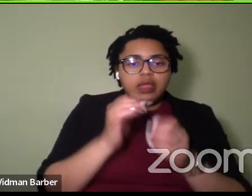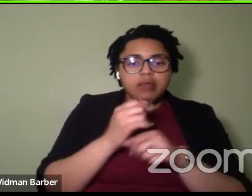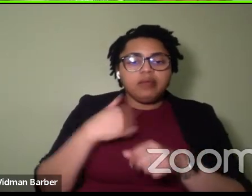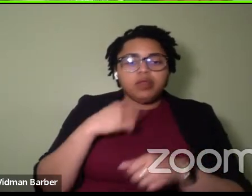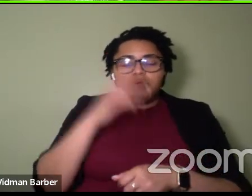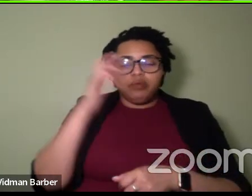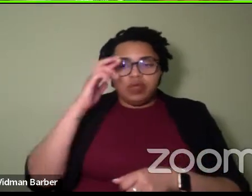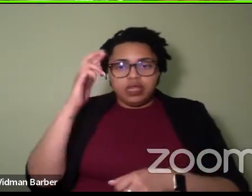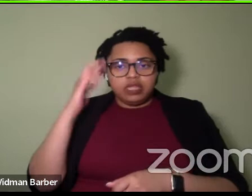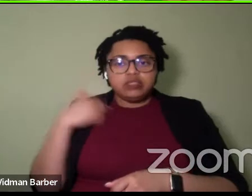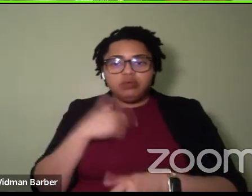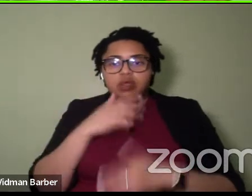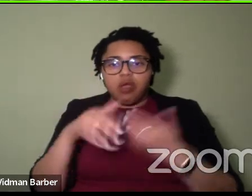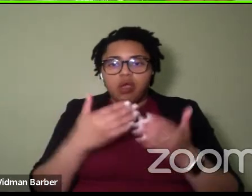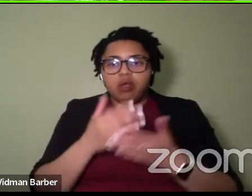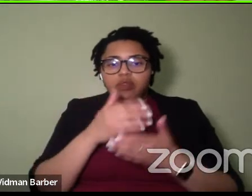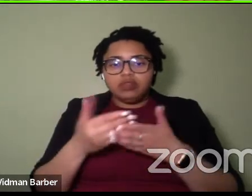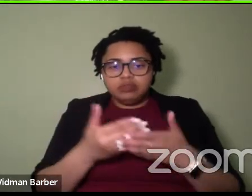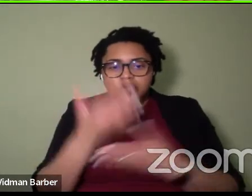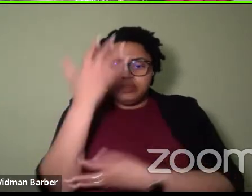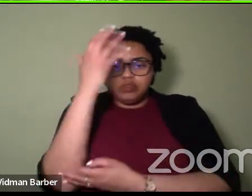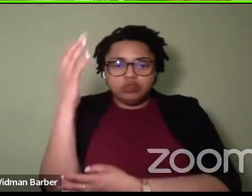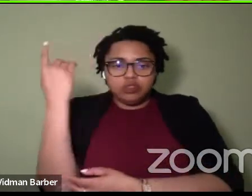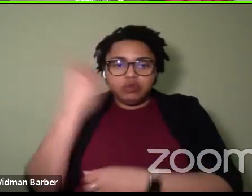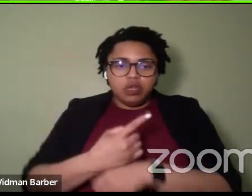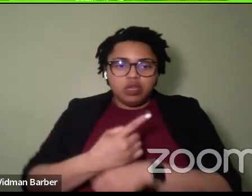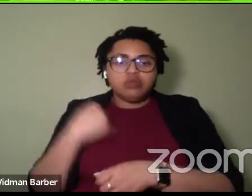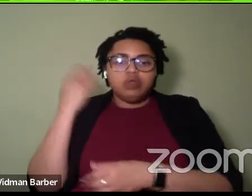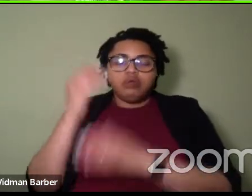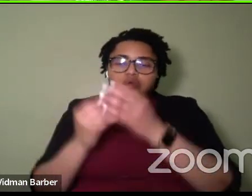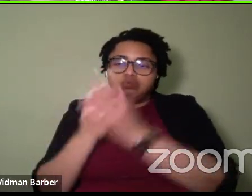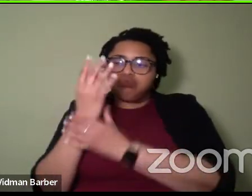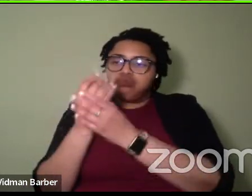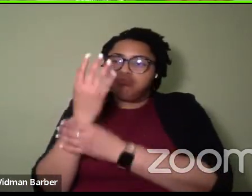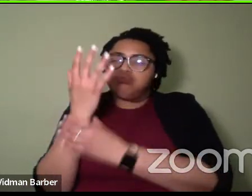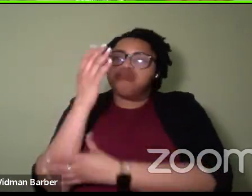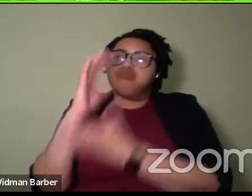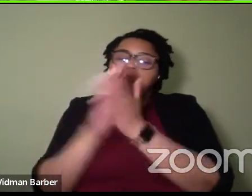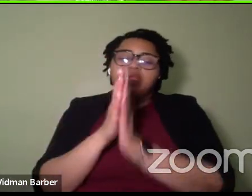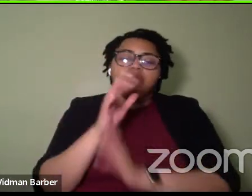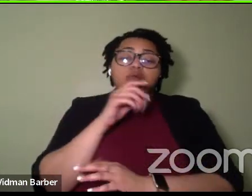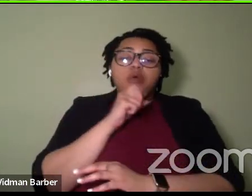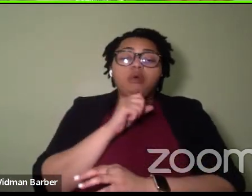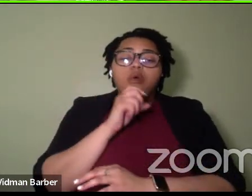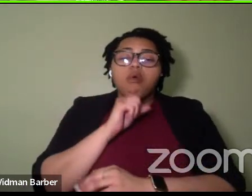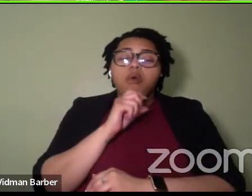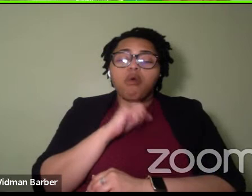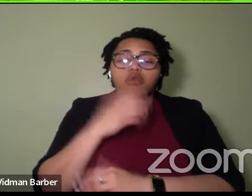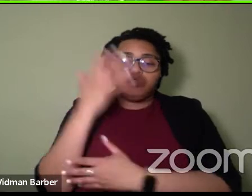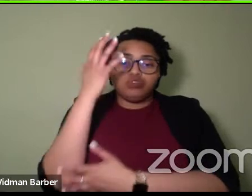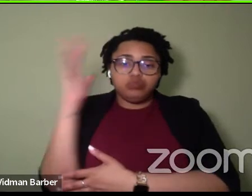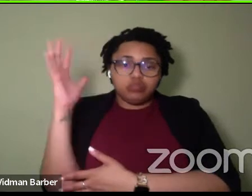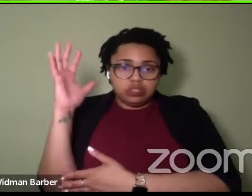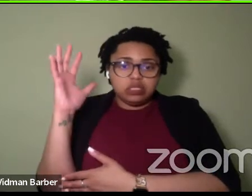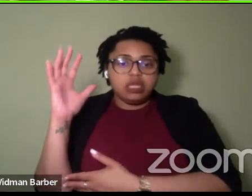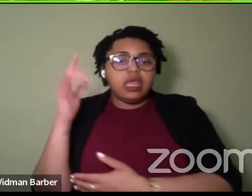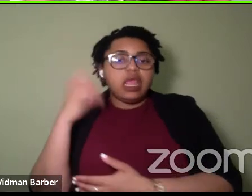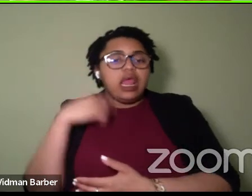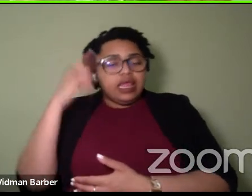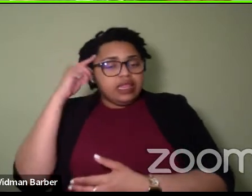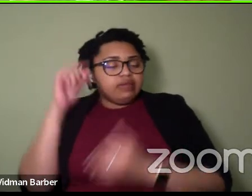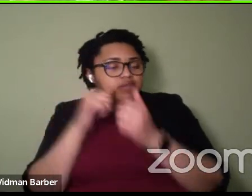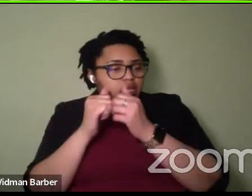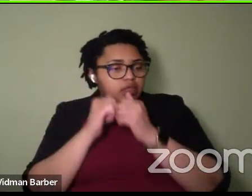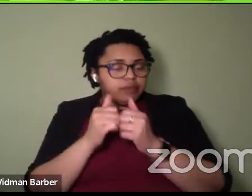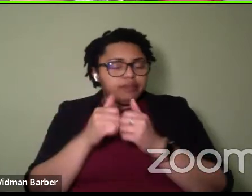those baby trees, right? And one day we're going to grow into those grandma trees. And I think that collectively, and it kind of allowed me